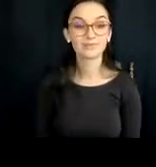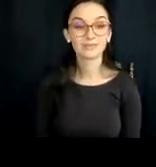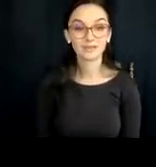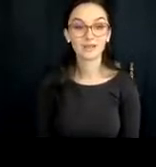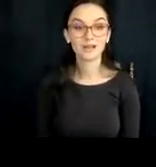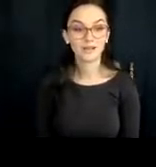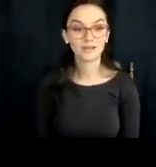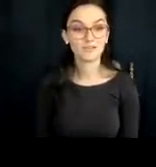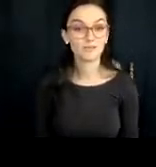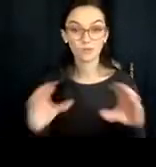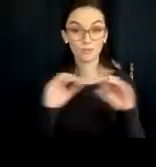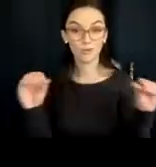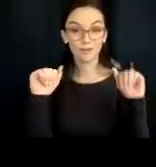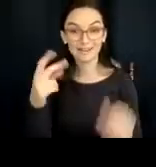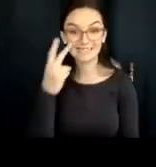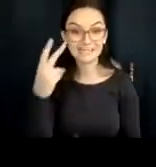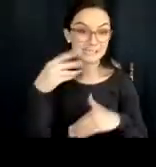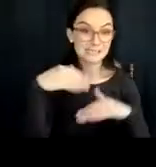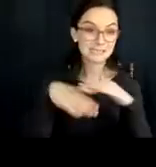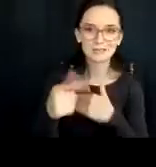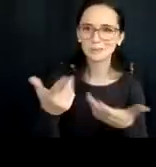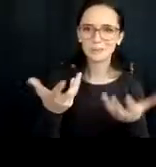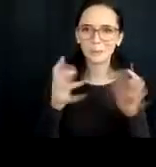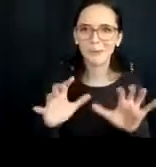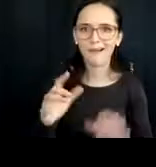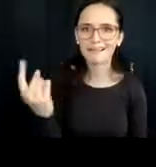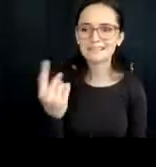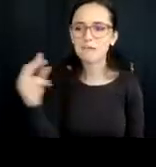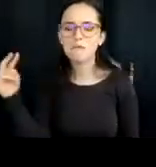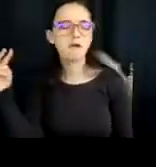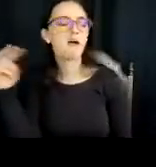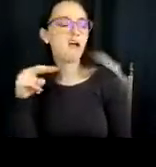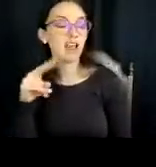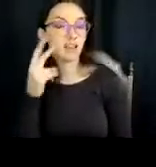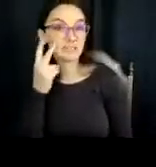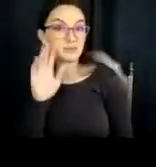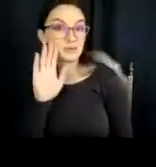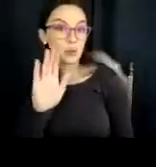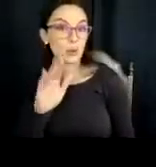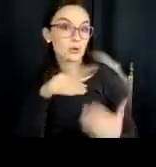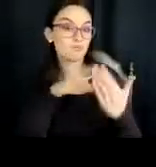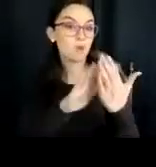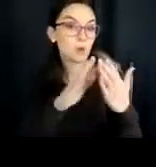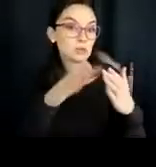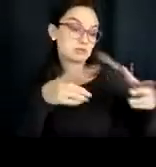here. You don't want anybody looking at your coaching strategies. They just see straight out.